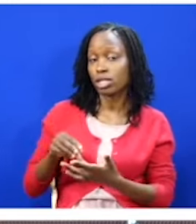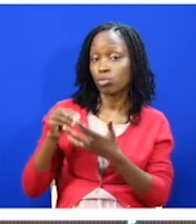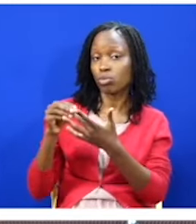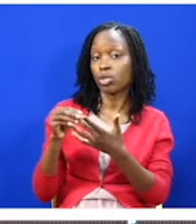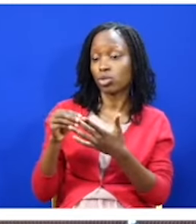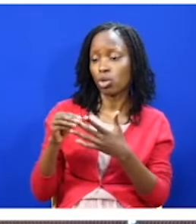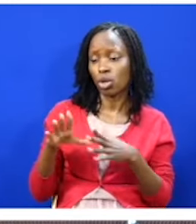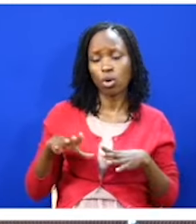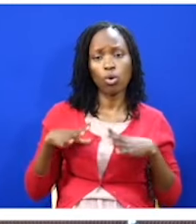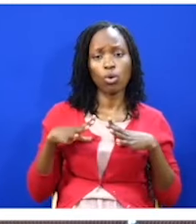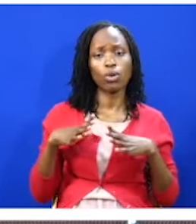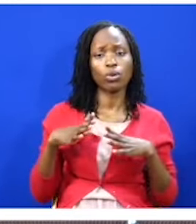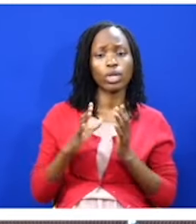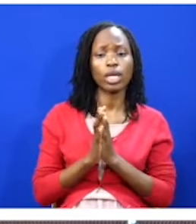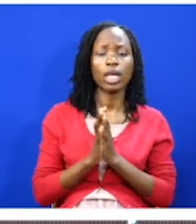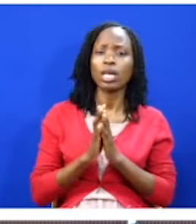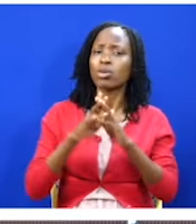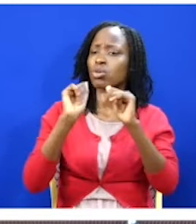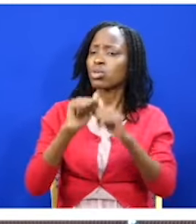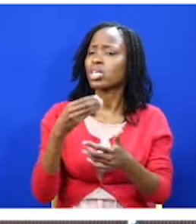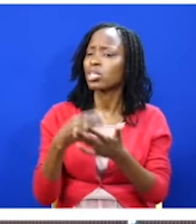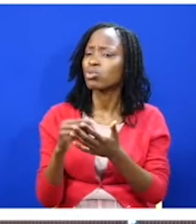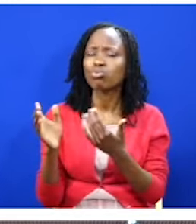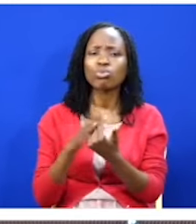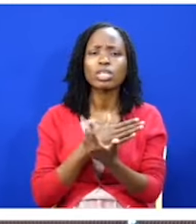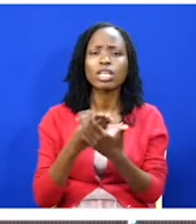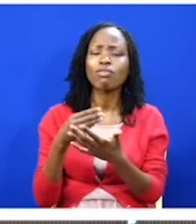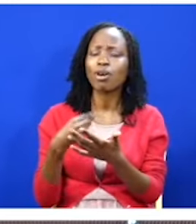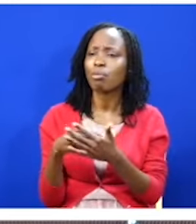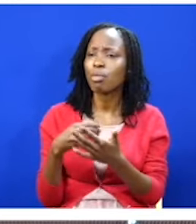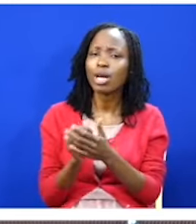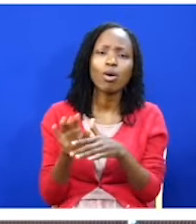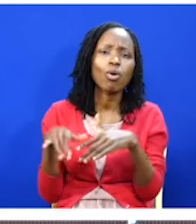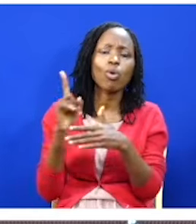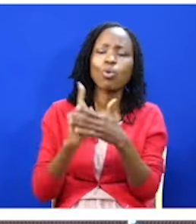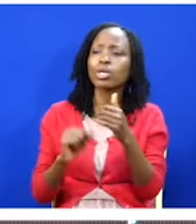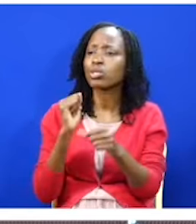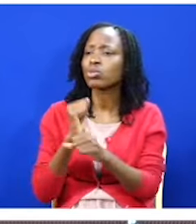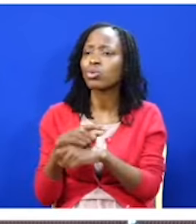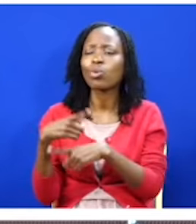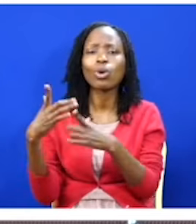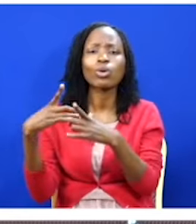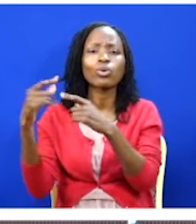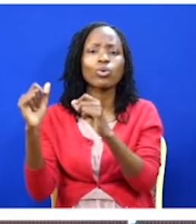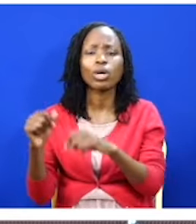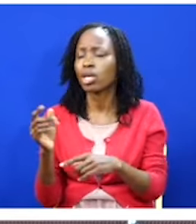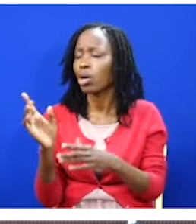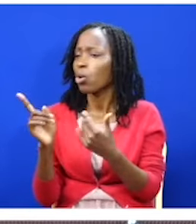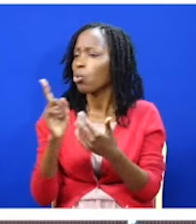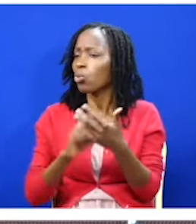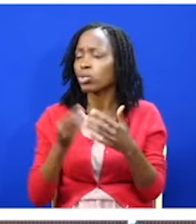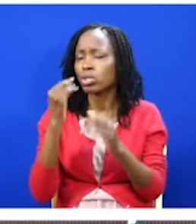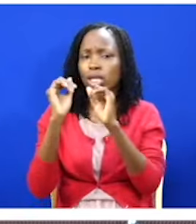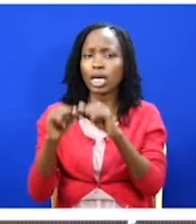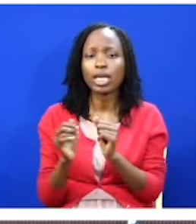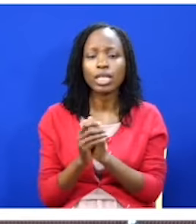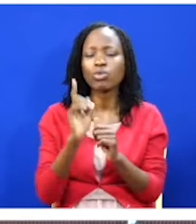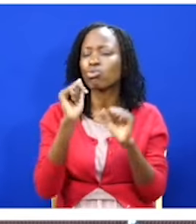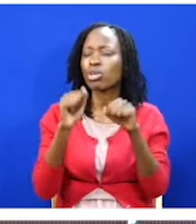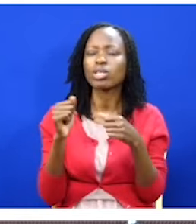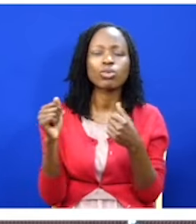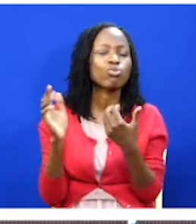you have no limits on the money you can spend, on what you can do, on where you can go, on what you can eat. Basically, you can